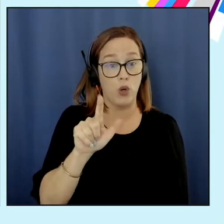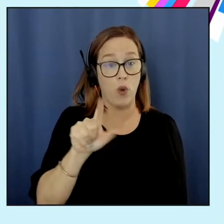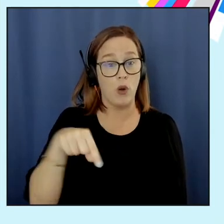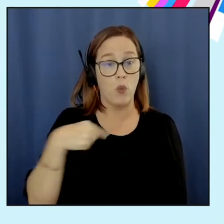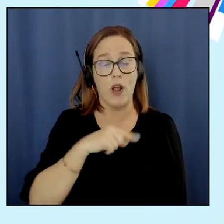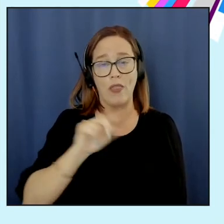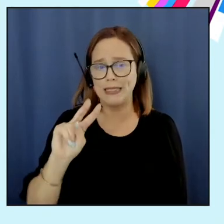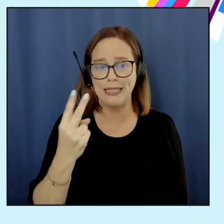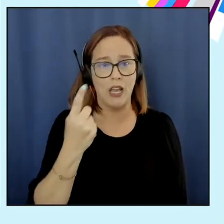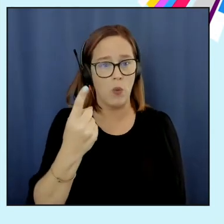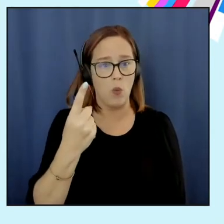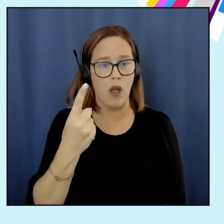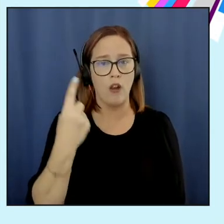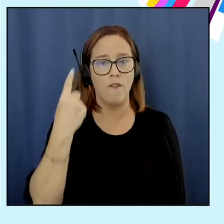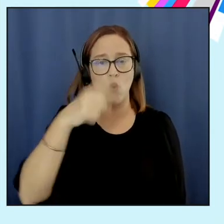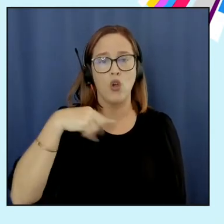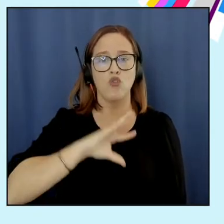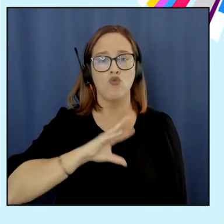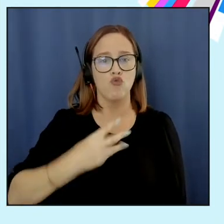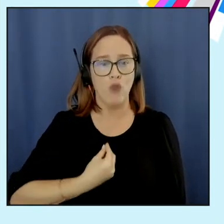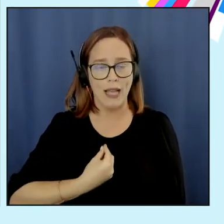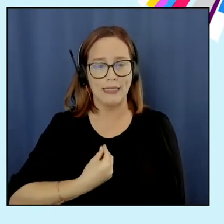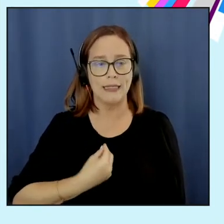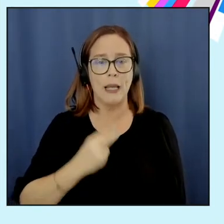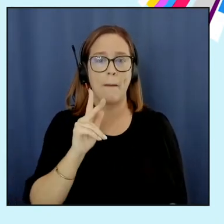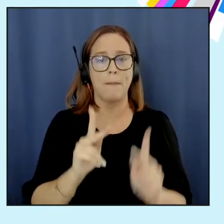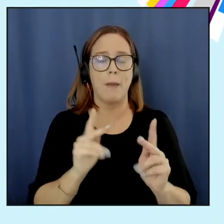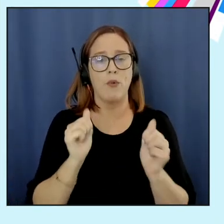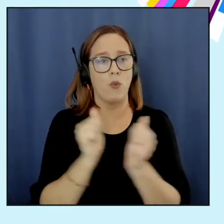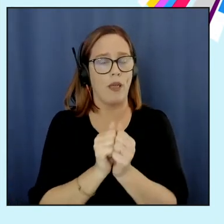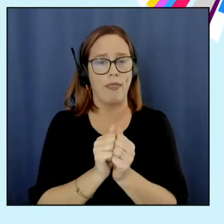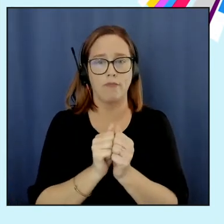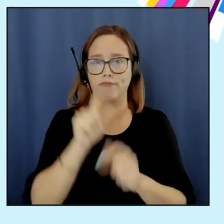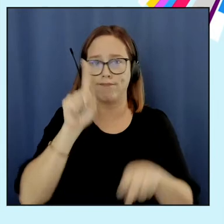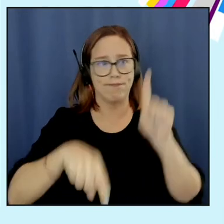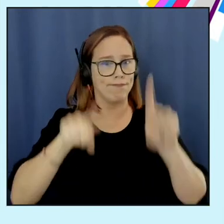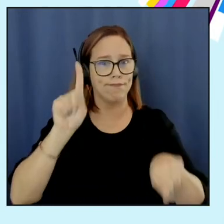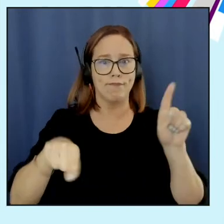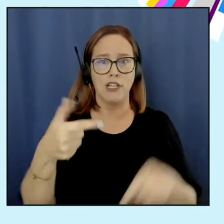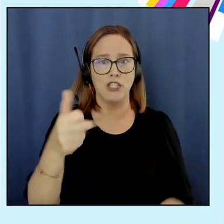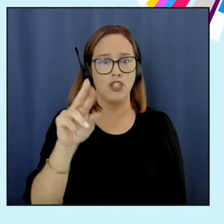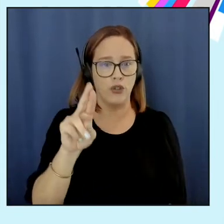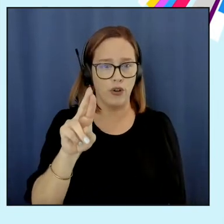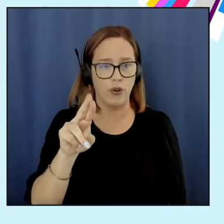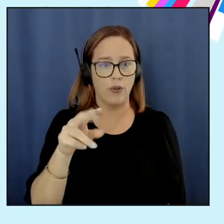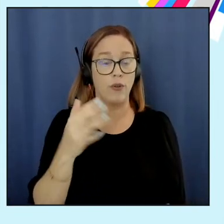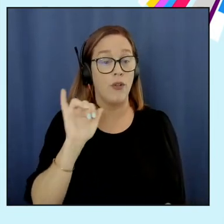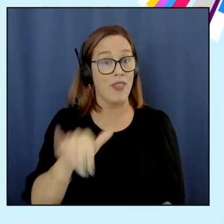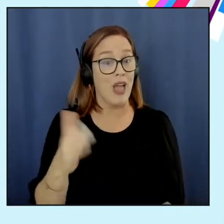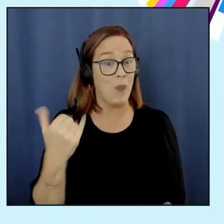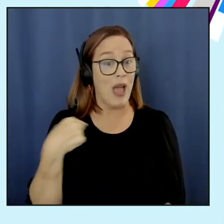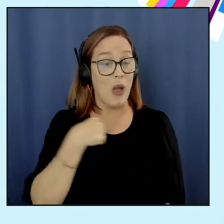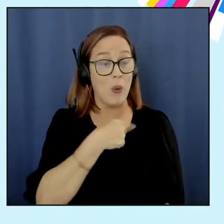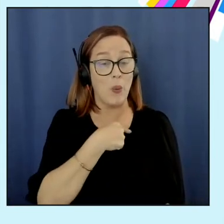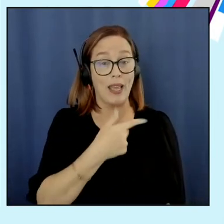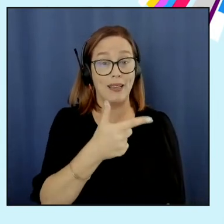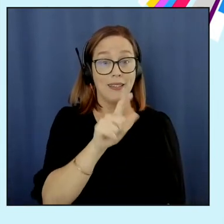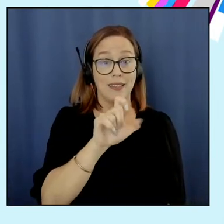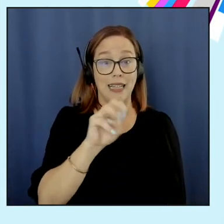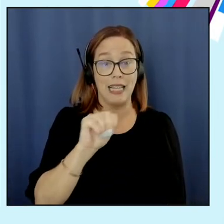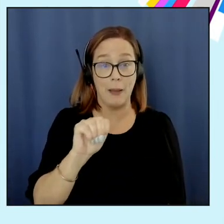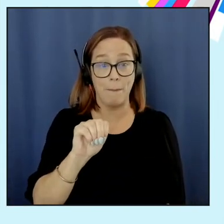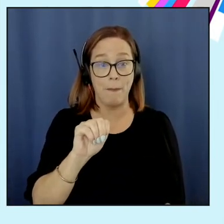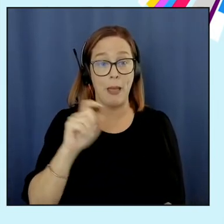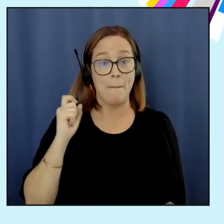greater number of murders of trans and people, gender diverse people. That is why, in Clean Mexico, we'll focus on the visibility of the